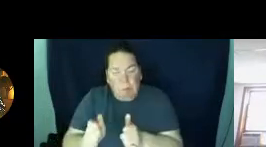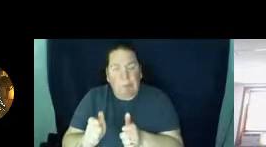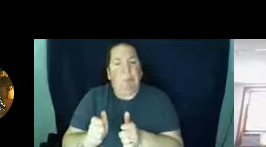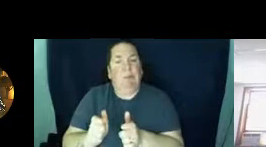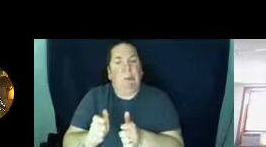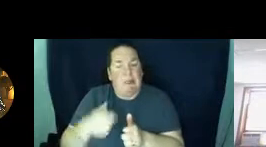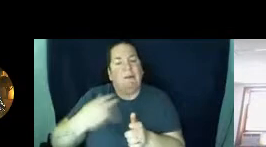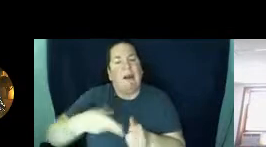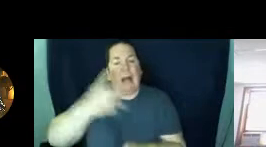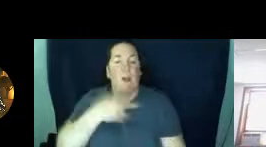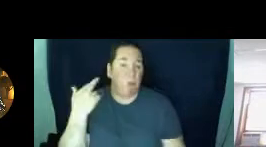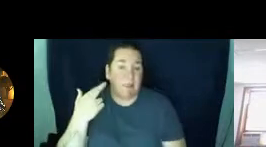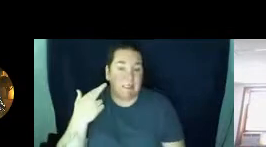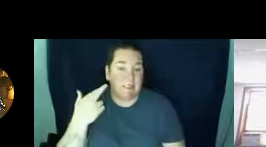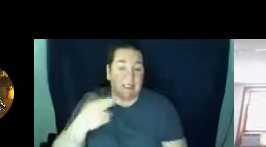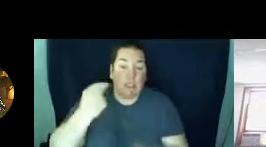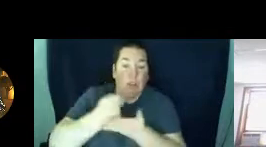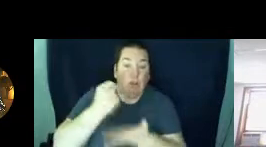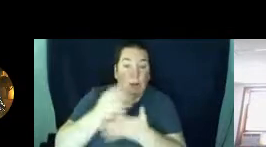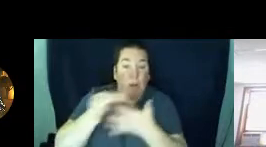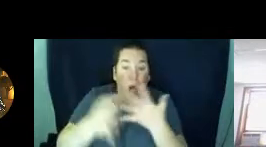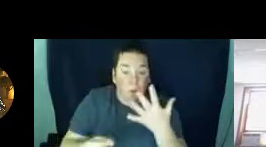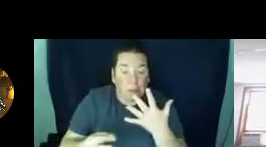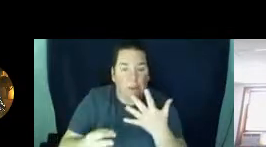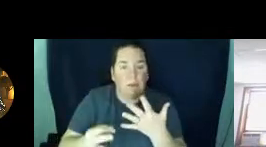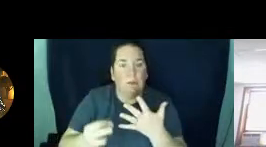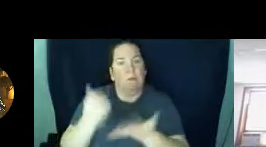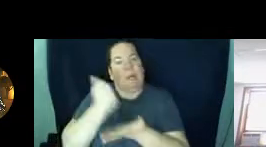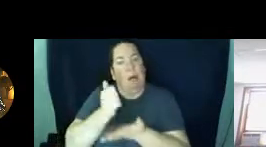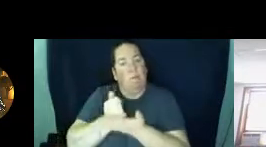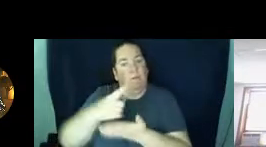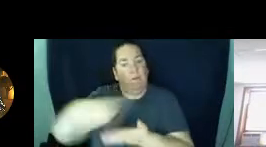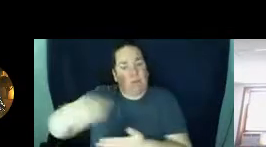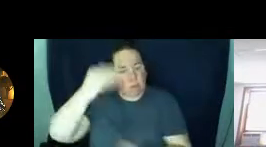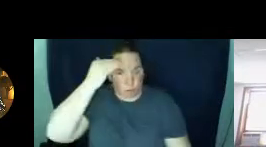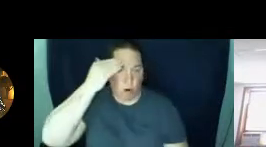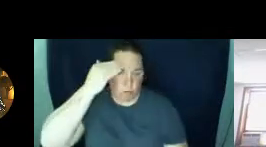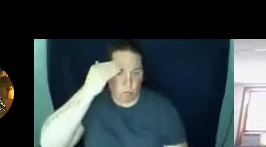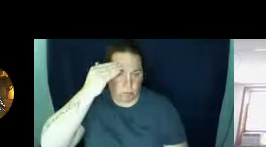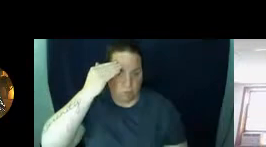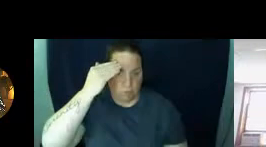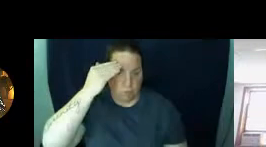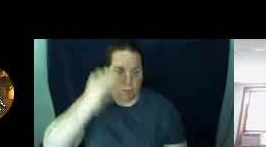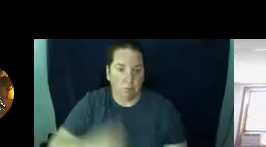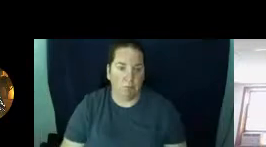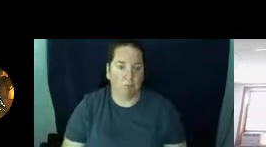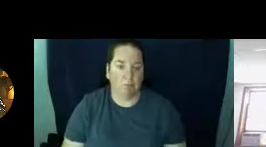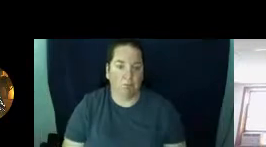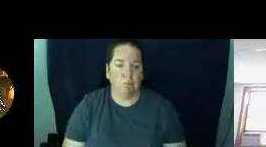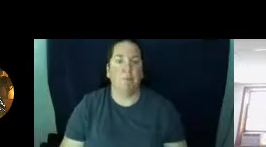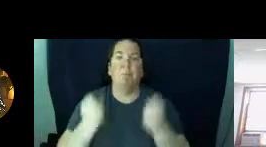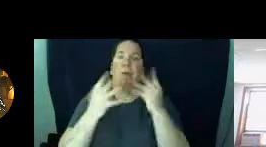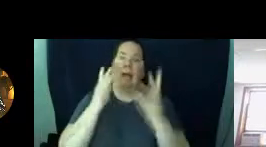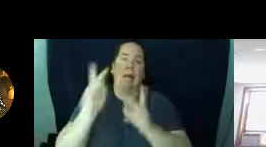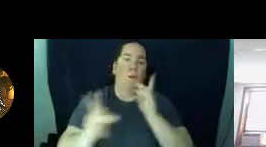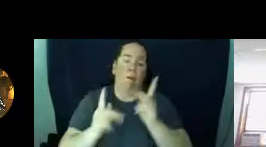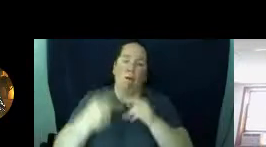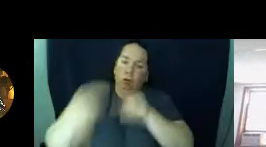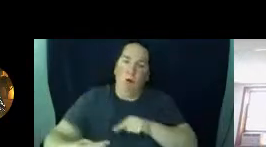higher risk, and treatment options for them would be helpful, just because people already struggle to get treatment